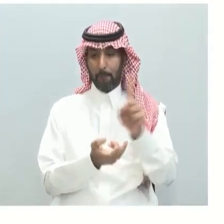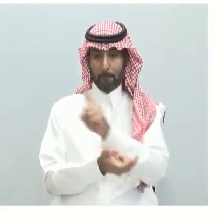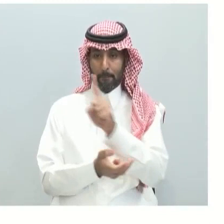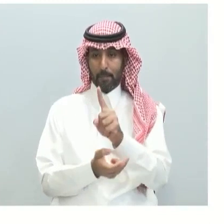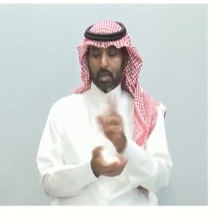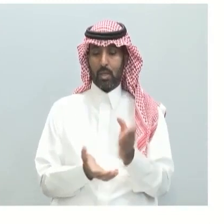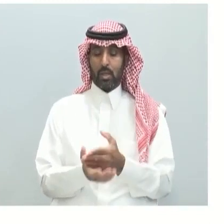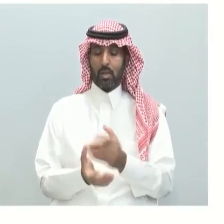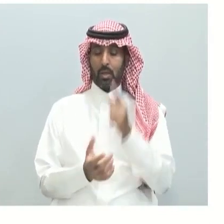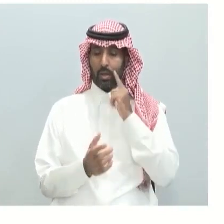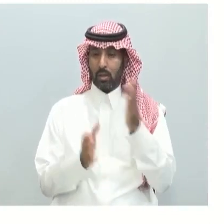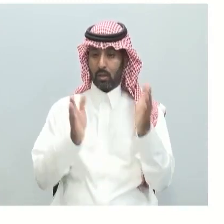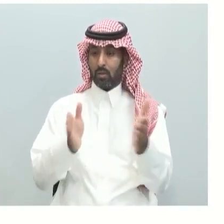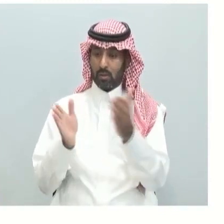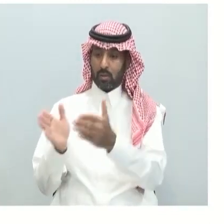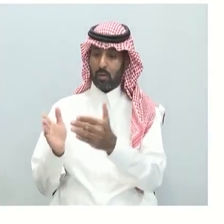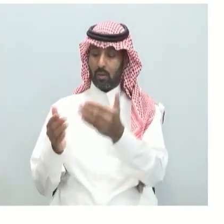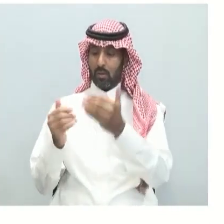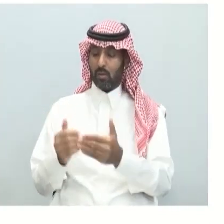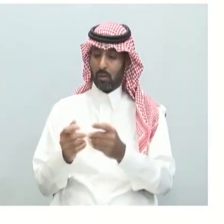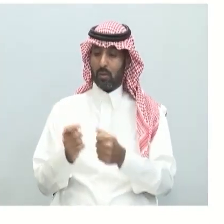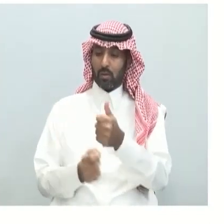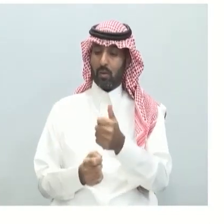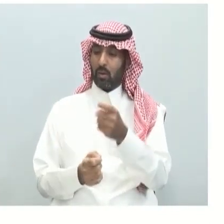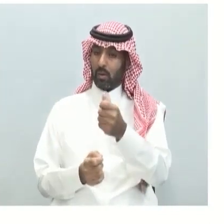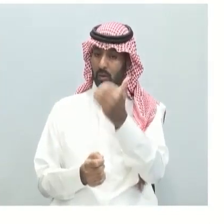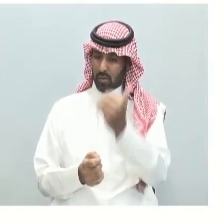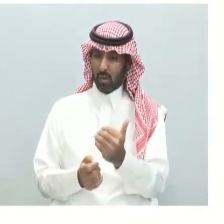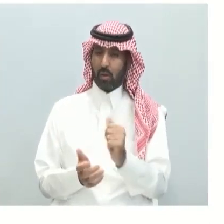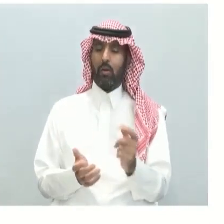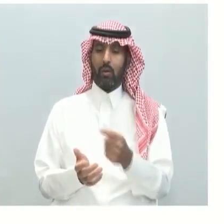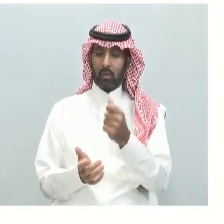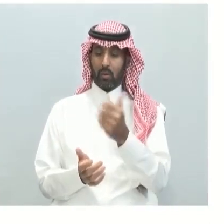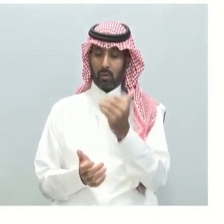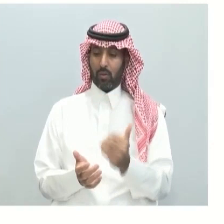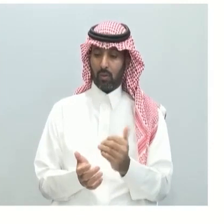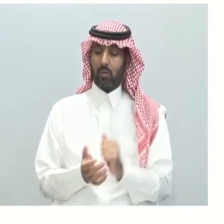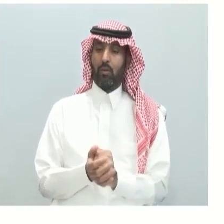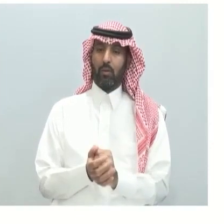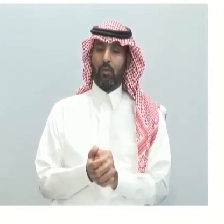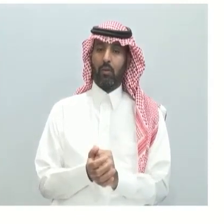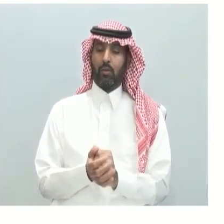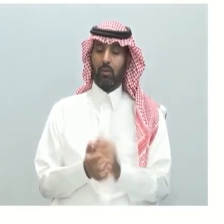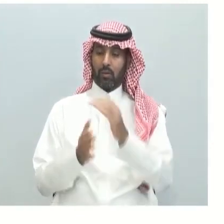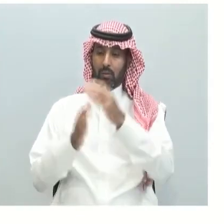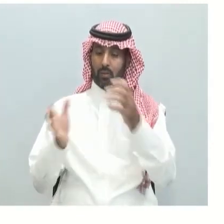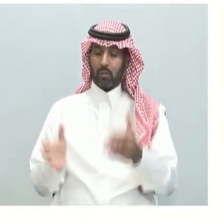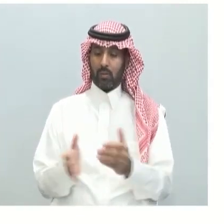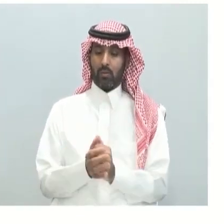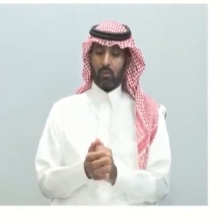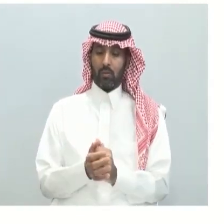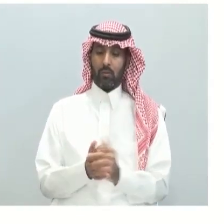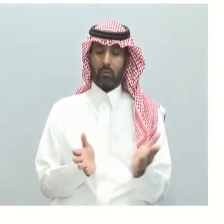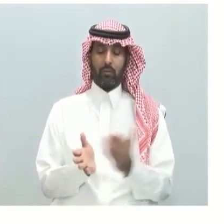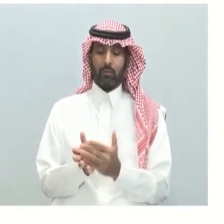in the cupboard, spend a lot less. It's cheaper, of course, if you buy it from the burlap bag. And